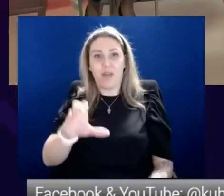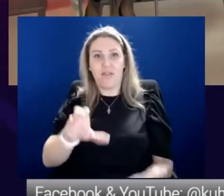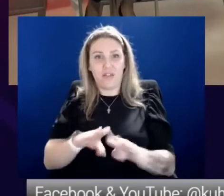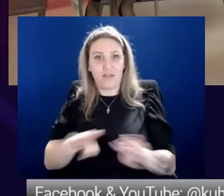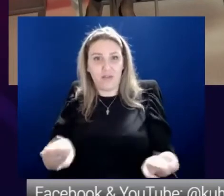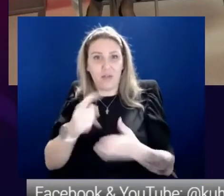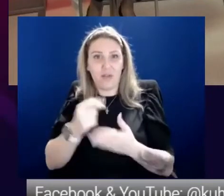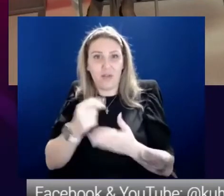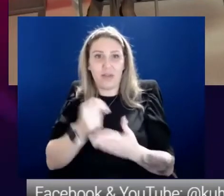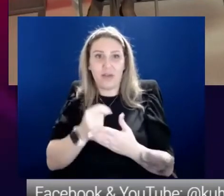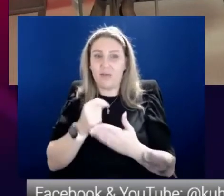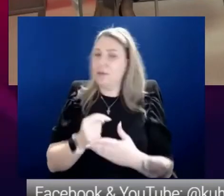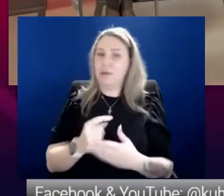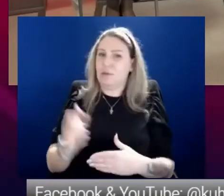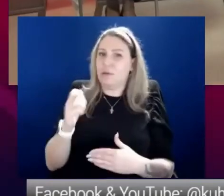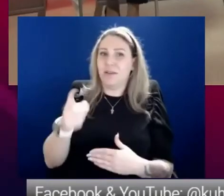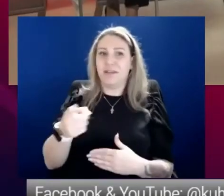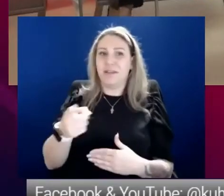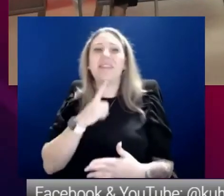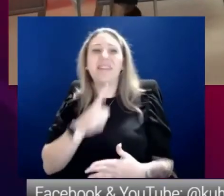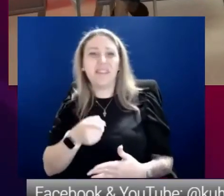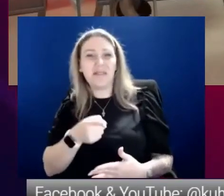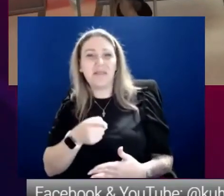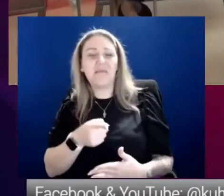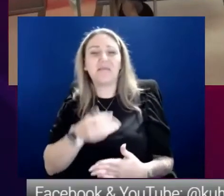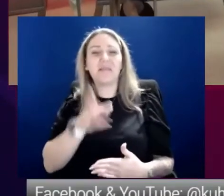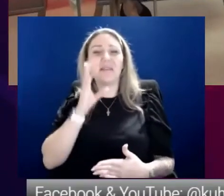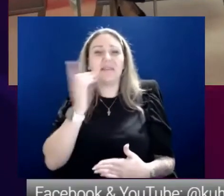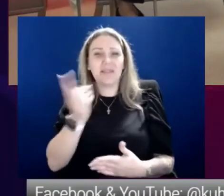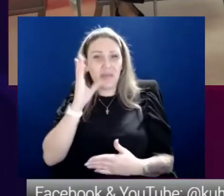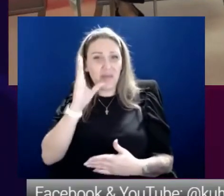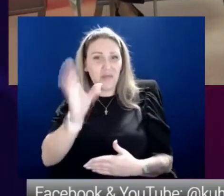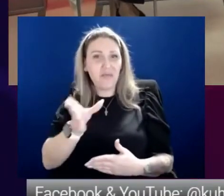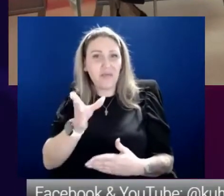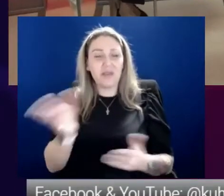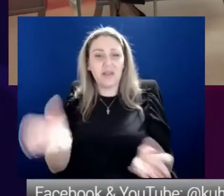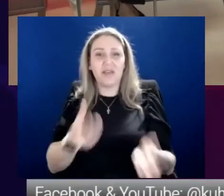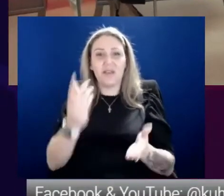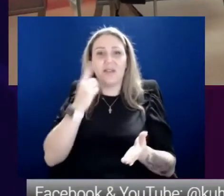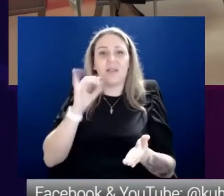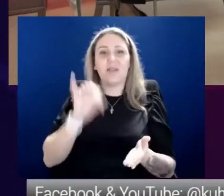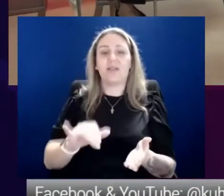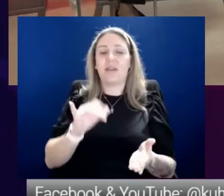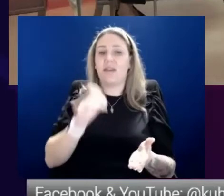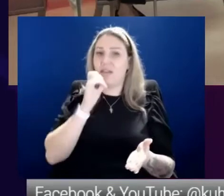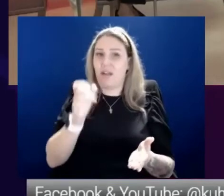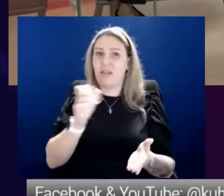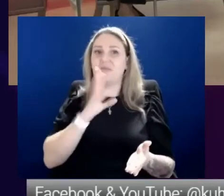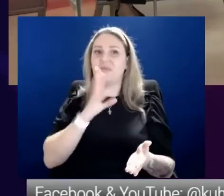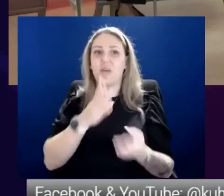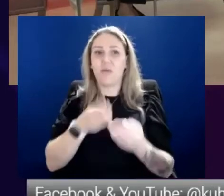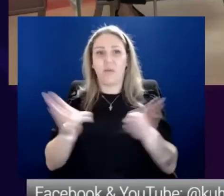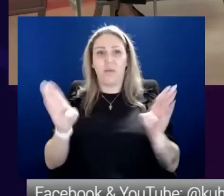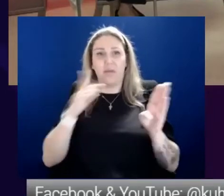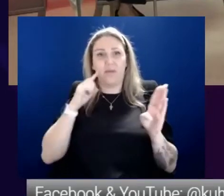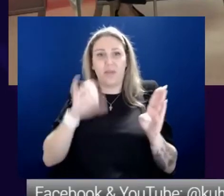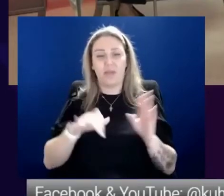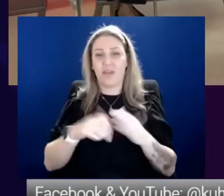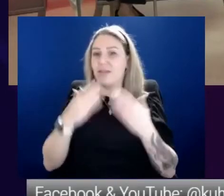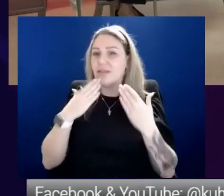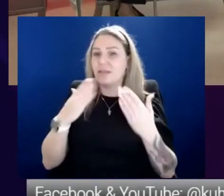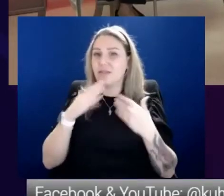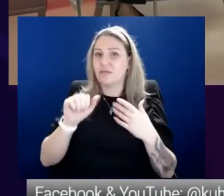don't talk about. You won't be either. So someone's going to be on that. And not a lot of women talk about that openly either. Thank you, Shannon. I want to